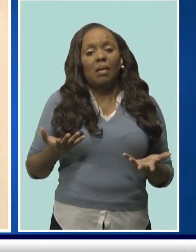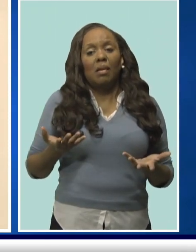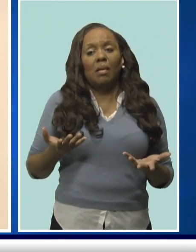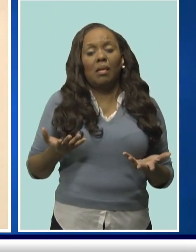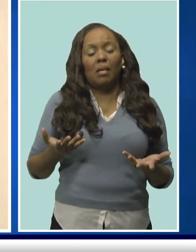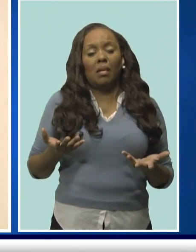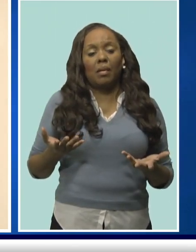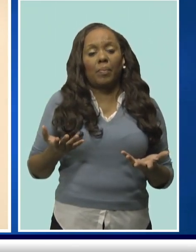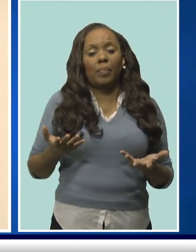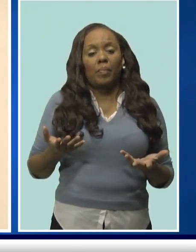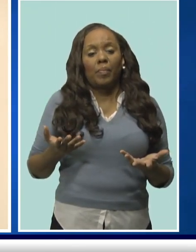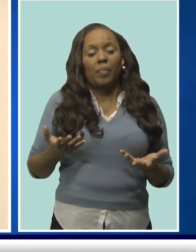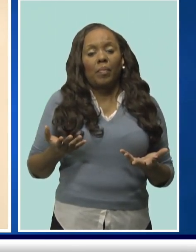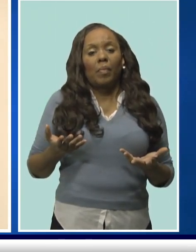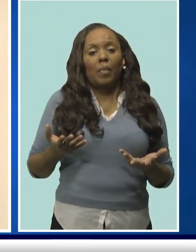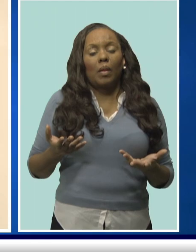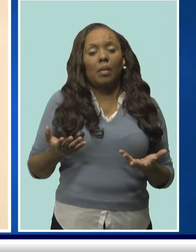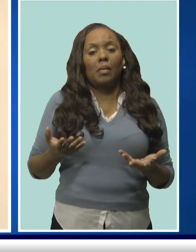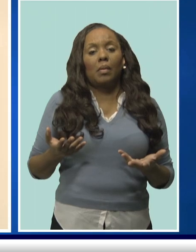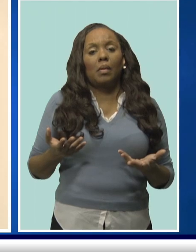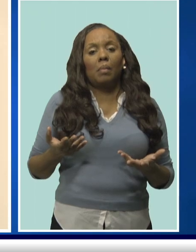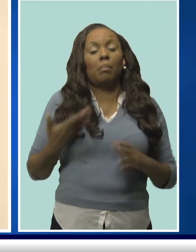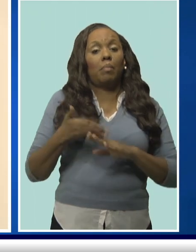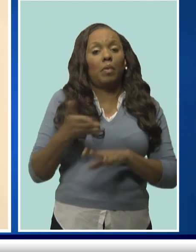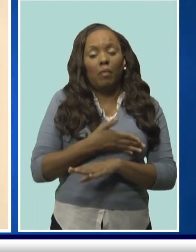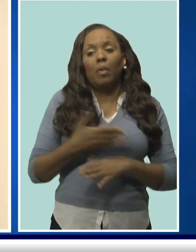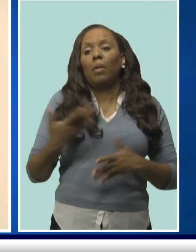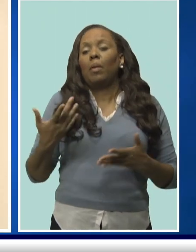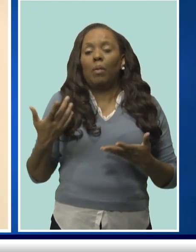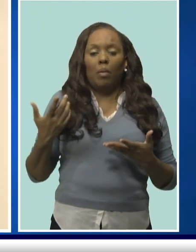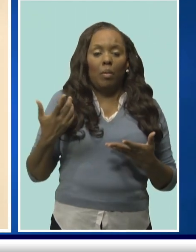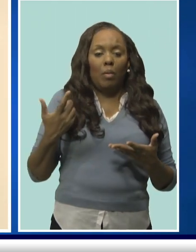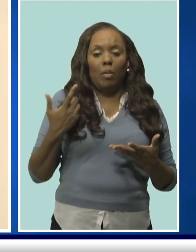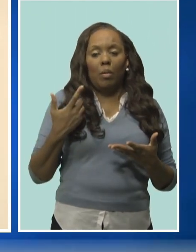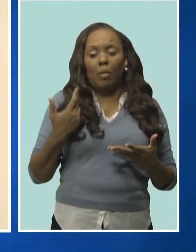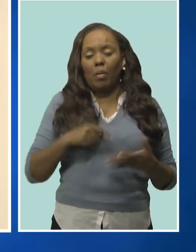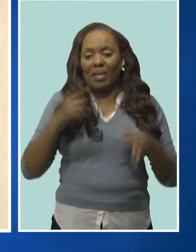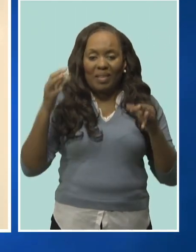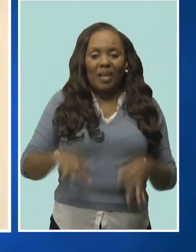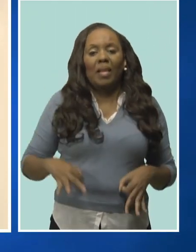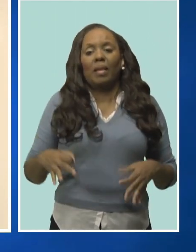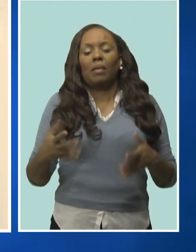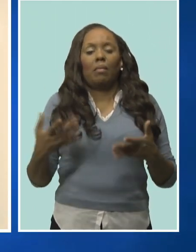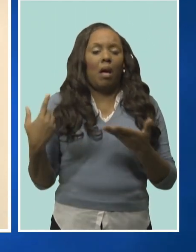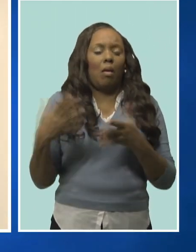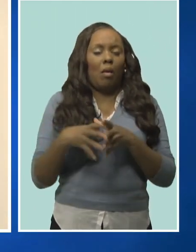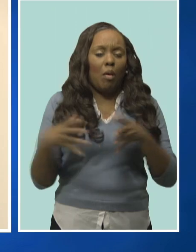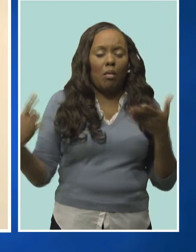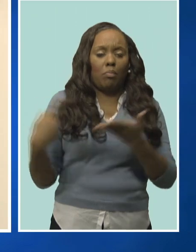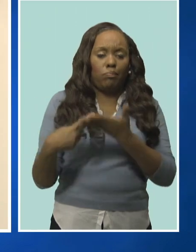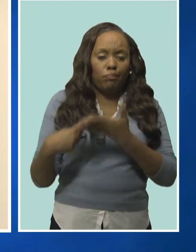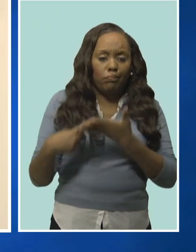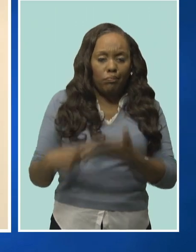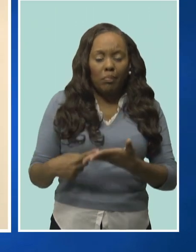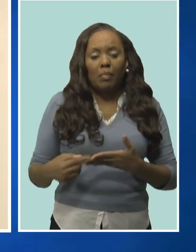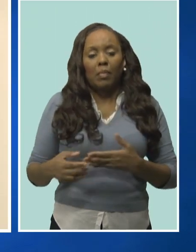as a result of extensive consultation in relation to the industry so far. The Prime Minister also indicated that going forward